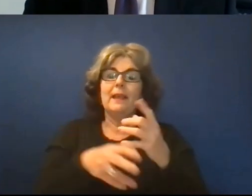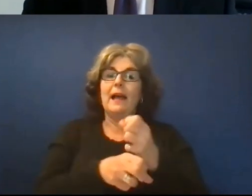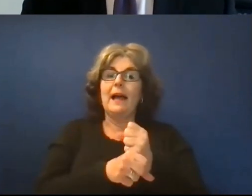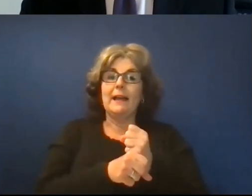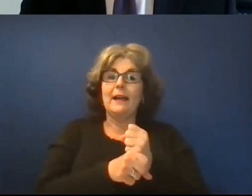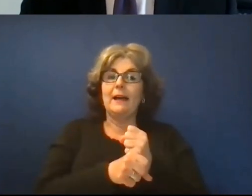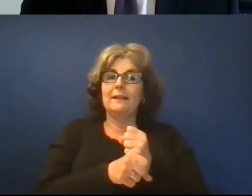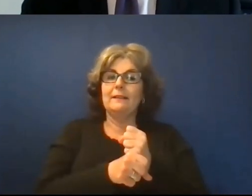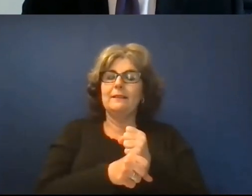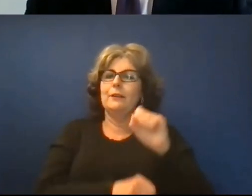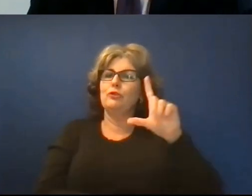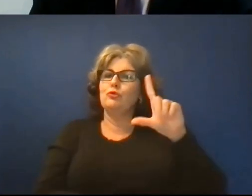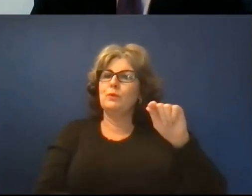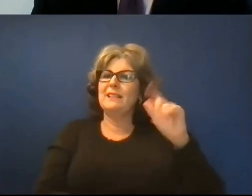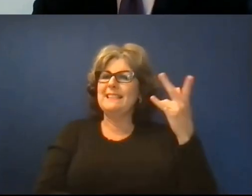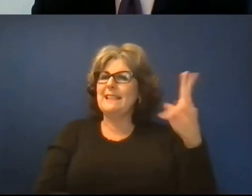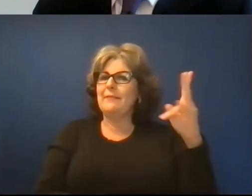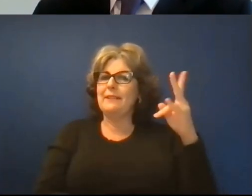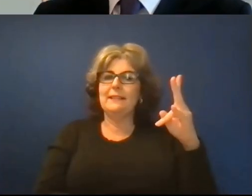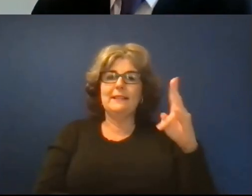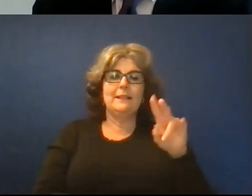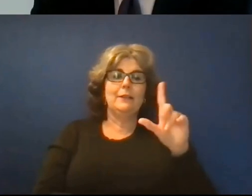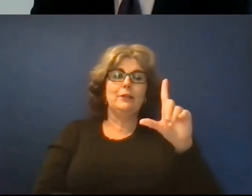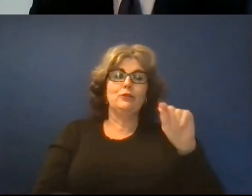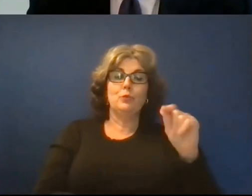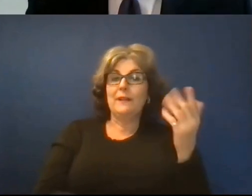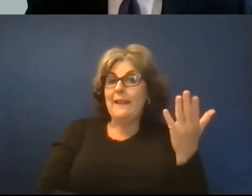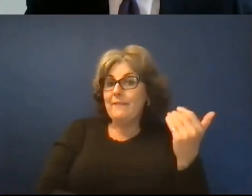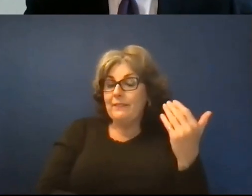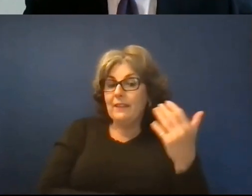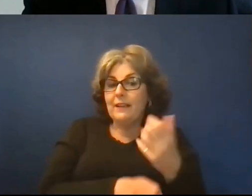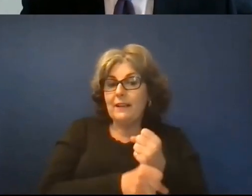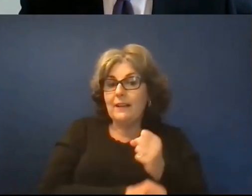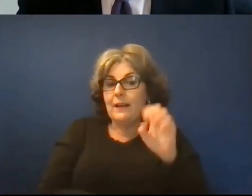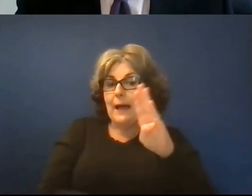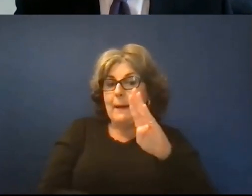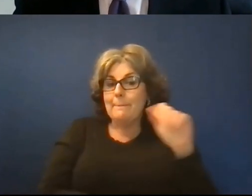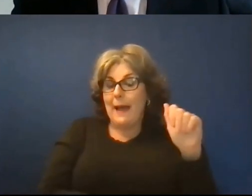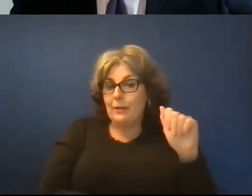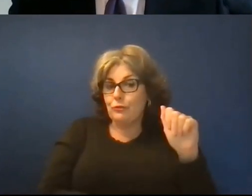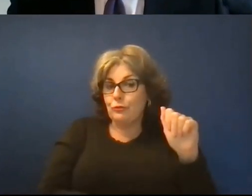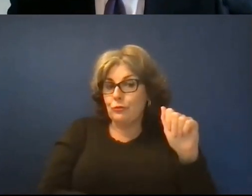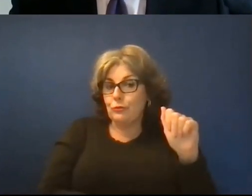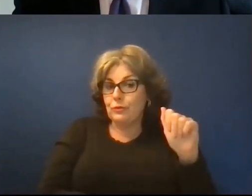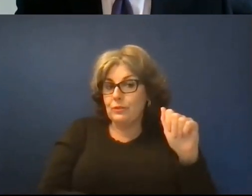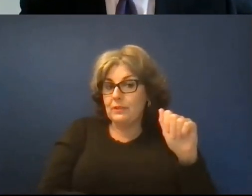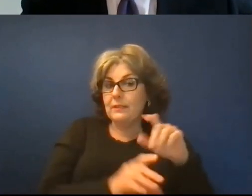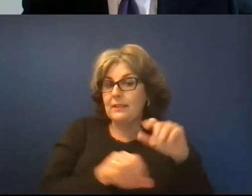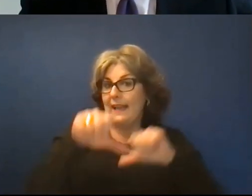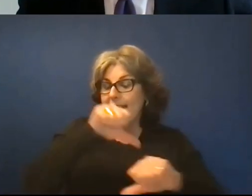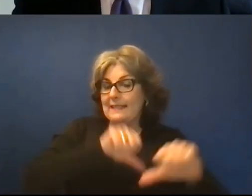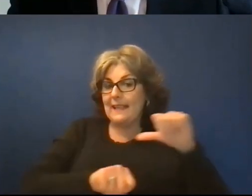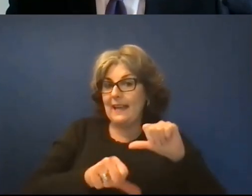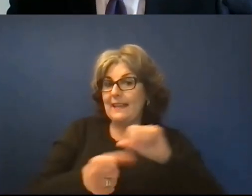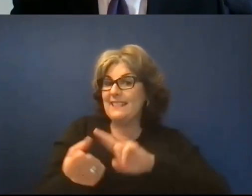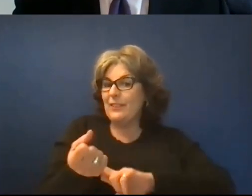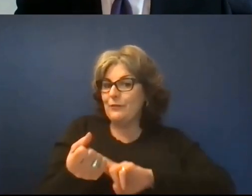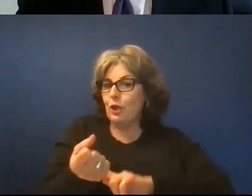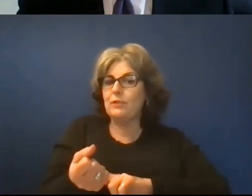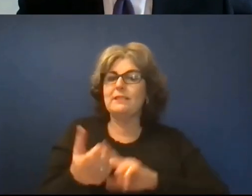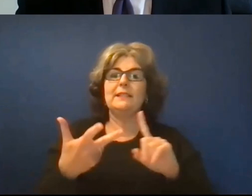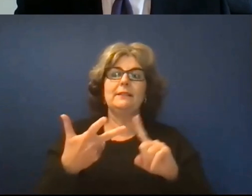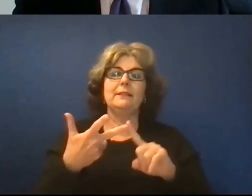in 2017. In 2015, I received a bachelor's degree in science of nursing.